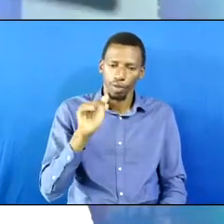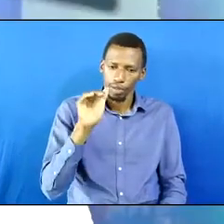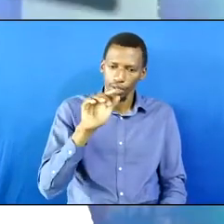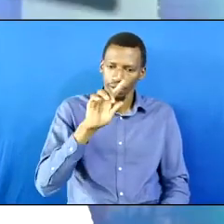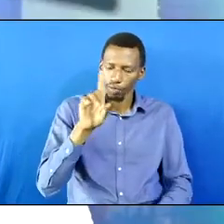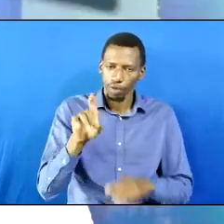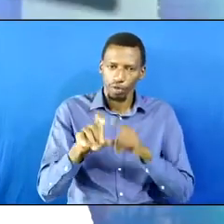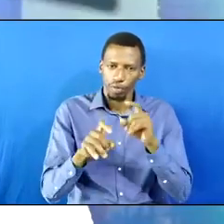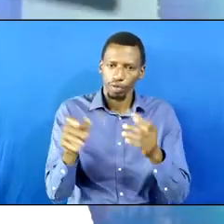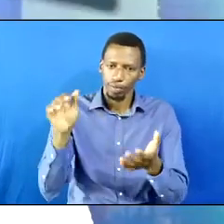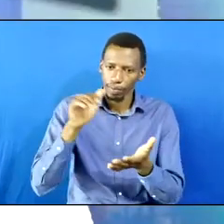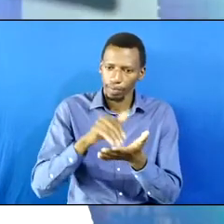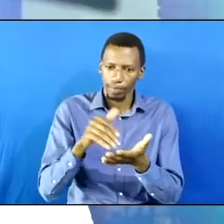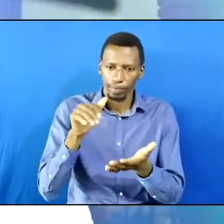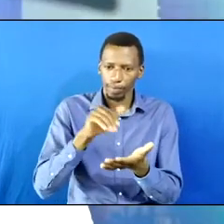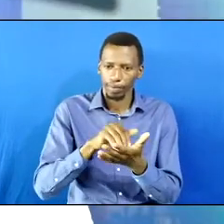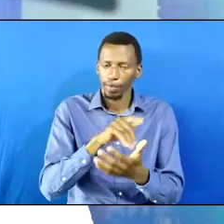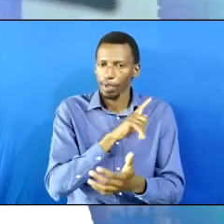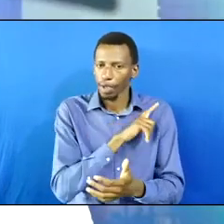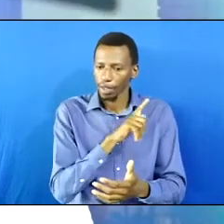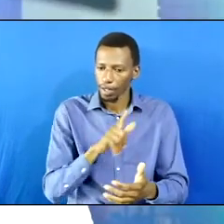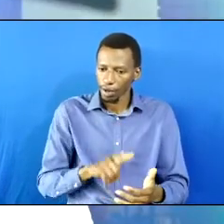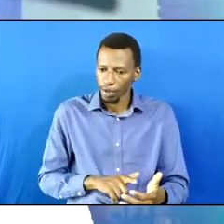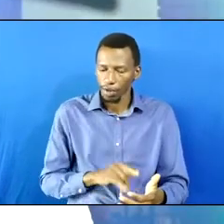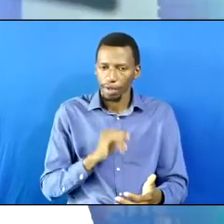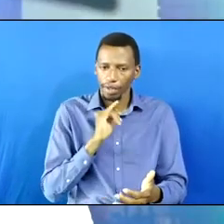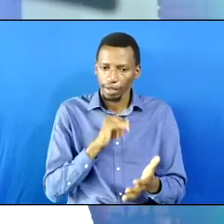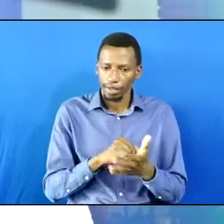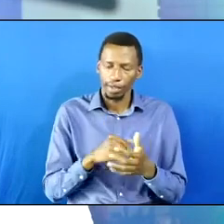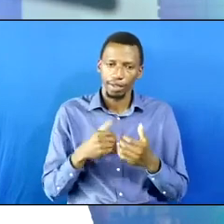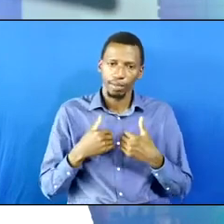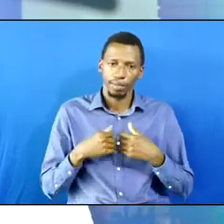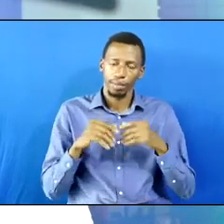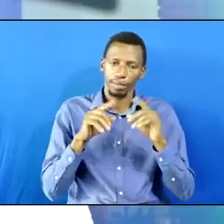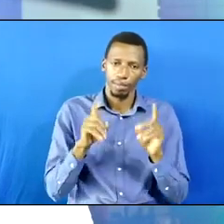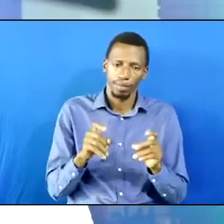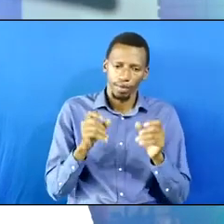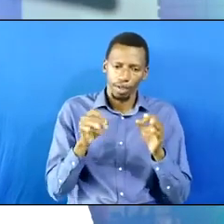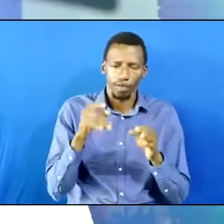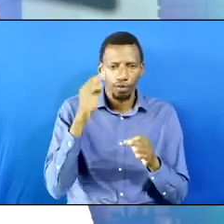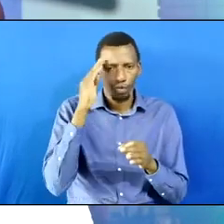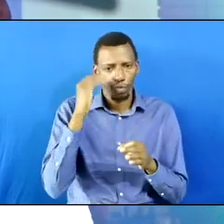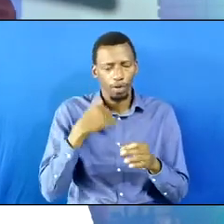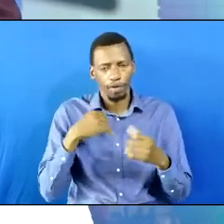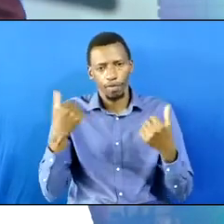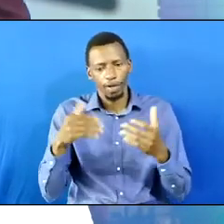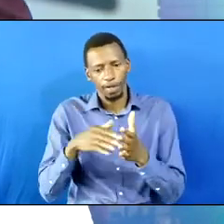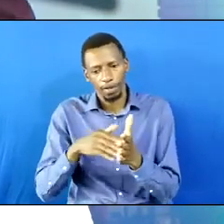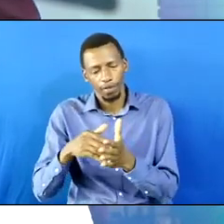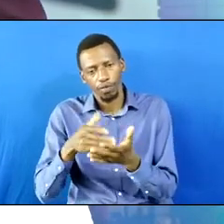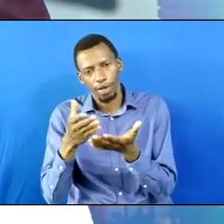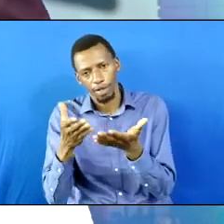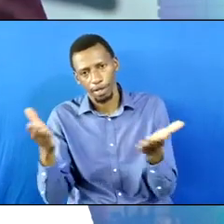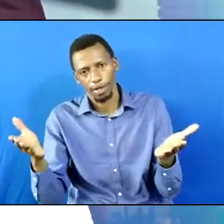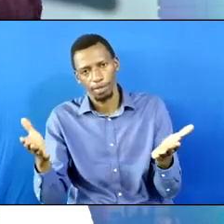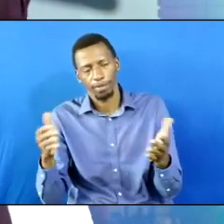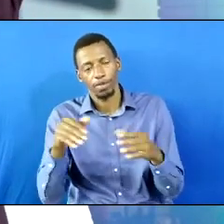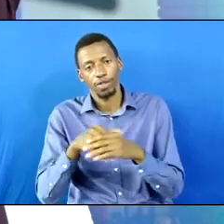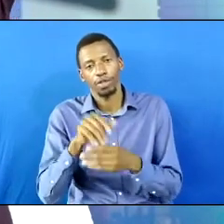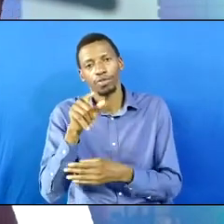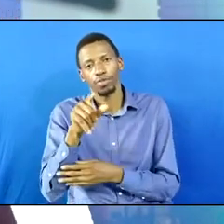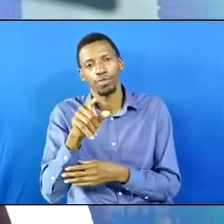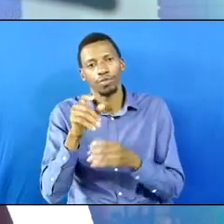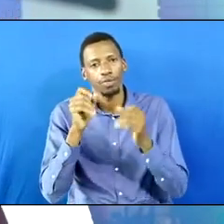again. Lord, is it I? If you know that there is any wickedness in you, if you know that there